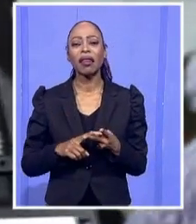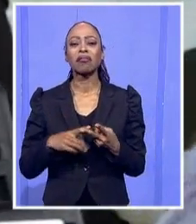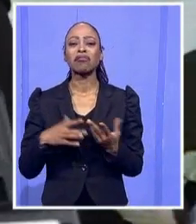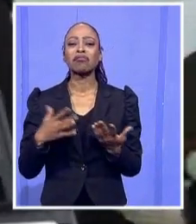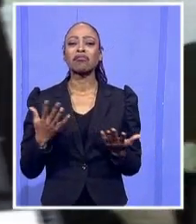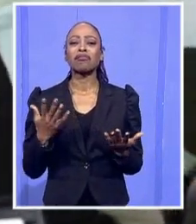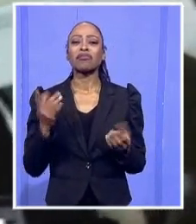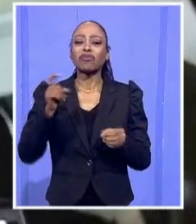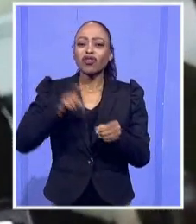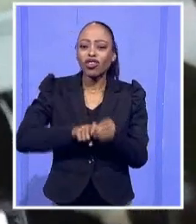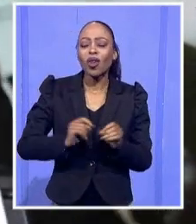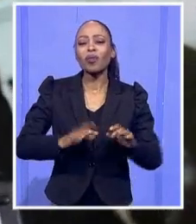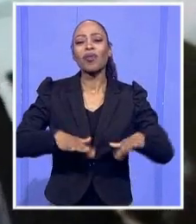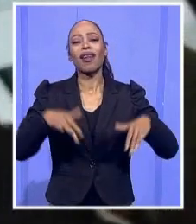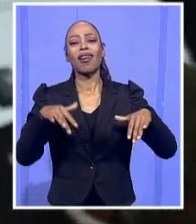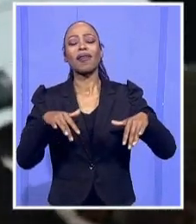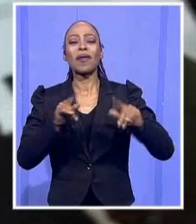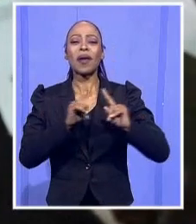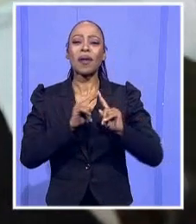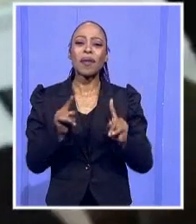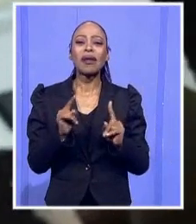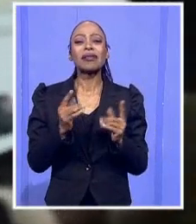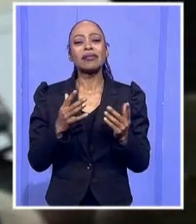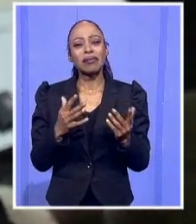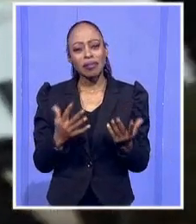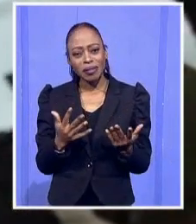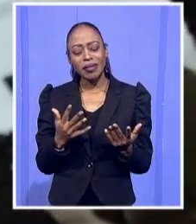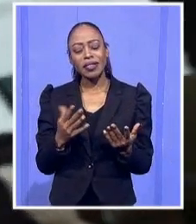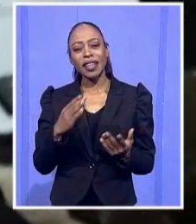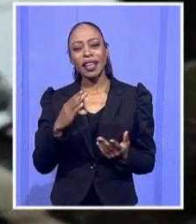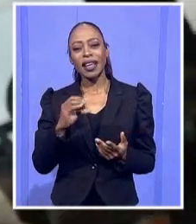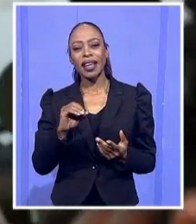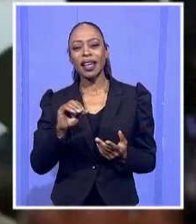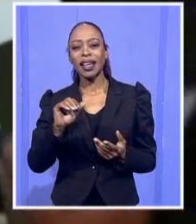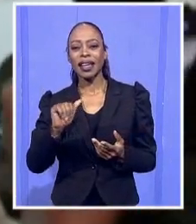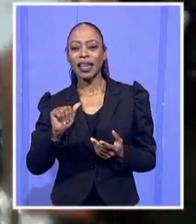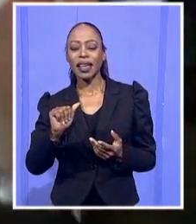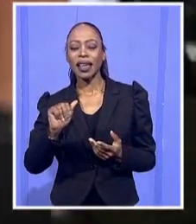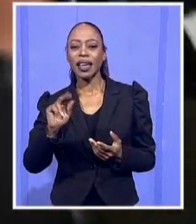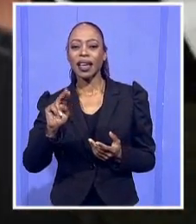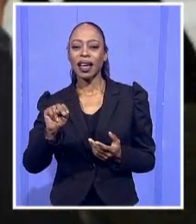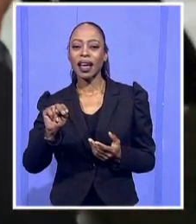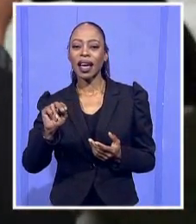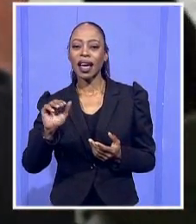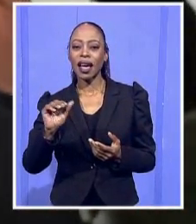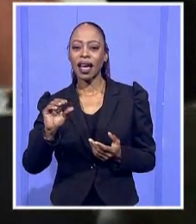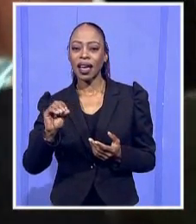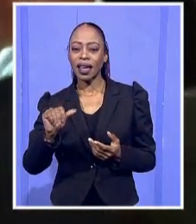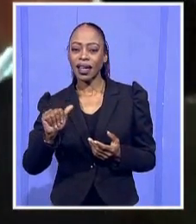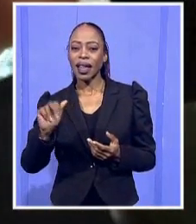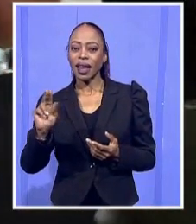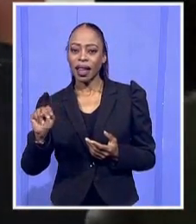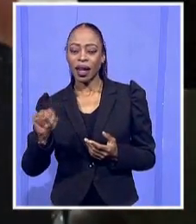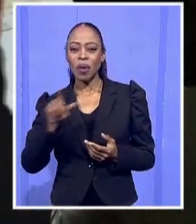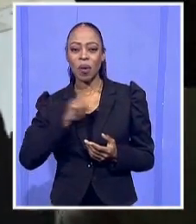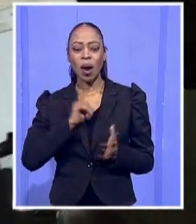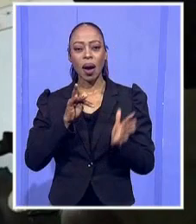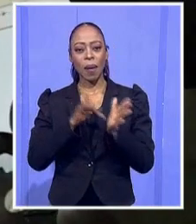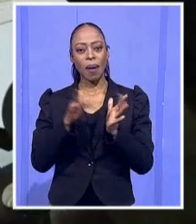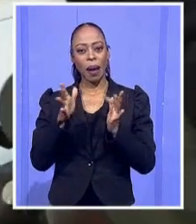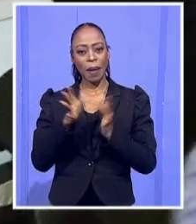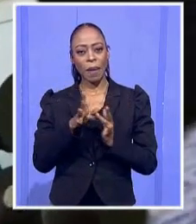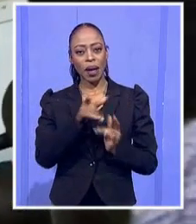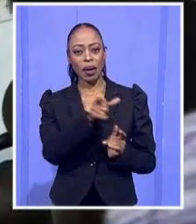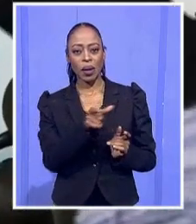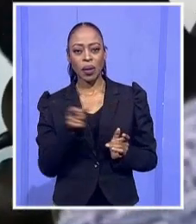Canaan. He prefers to call the presidency Canaan. So he says he's like the biblical Moses, and he's leading his